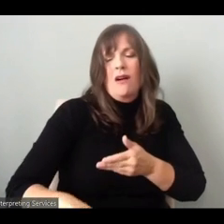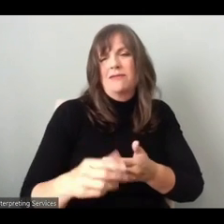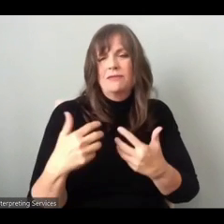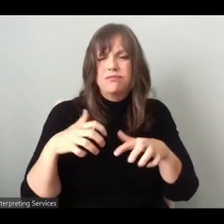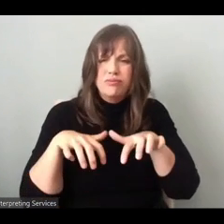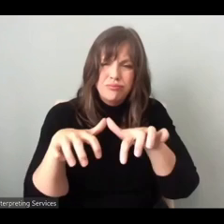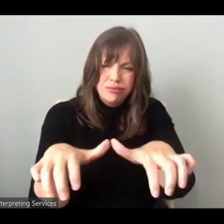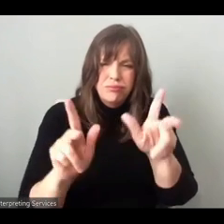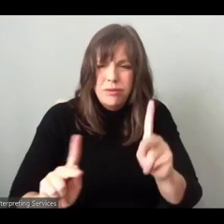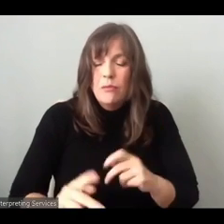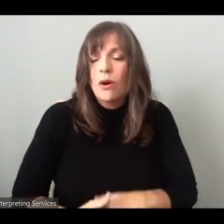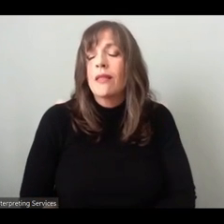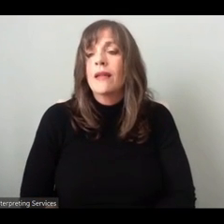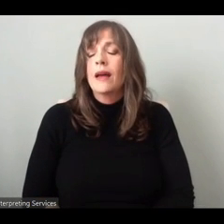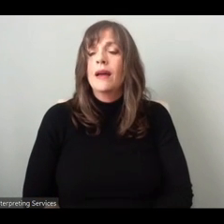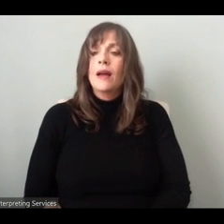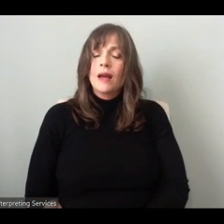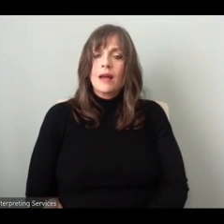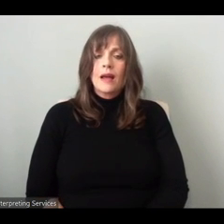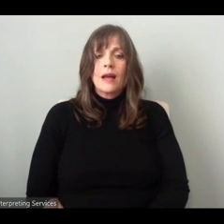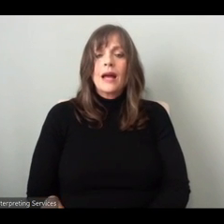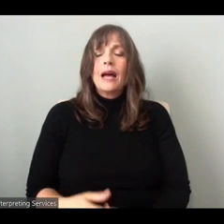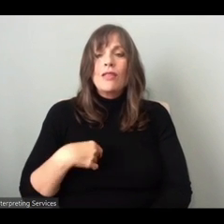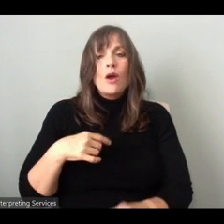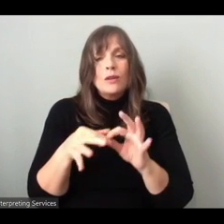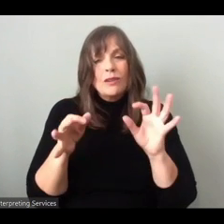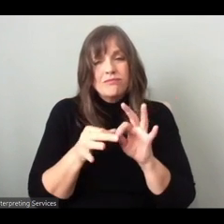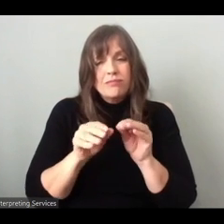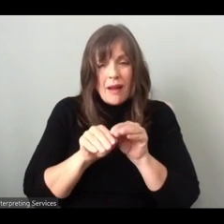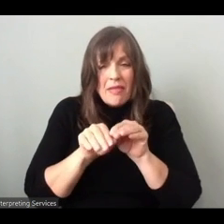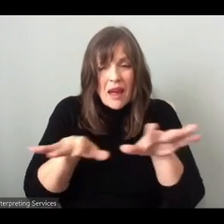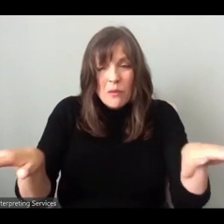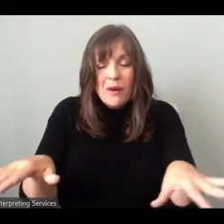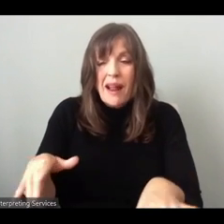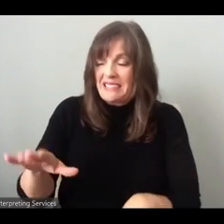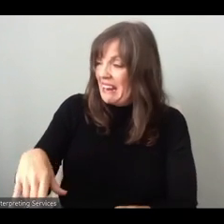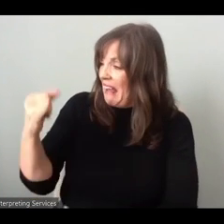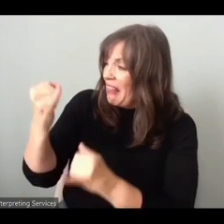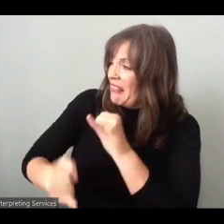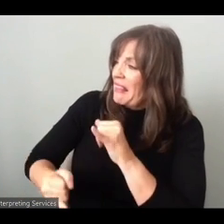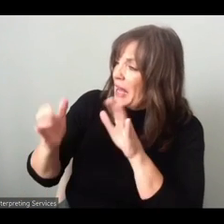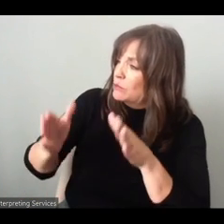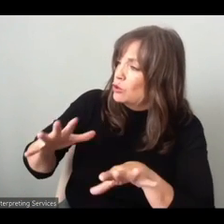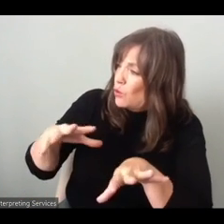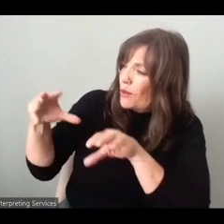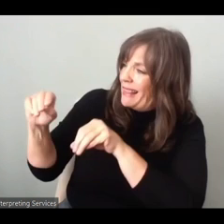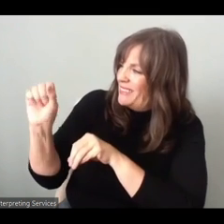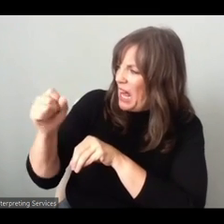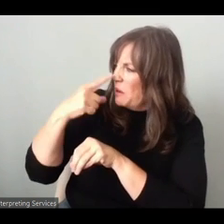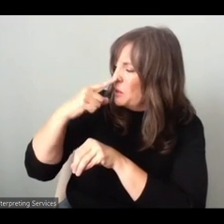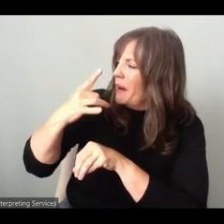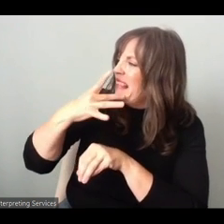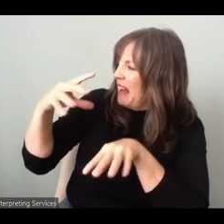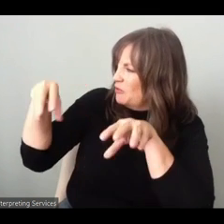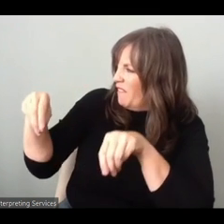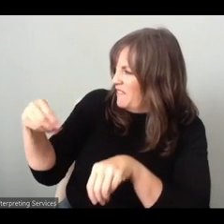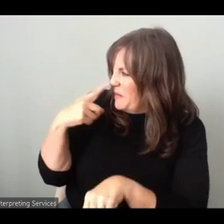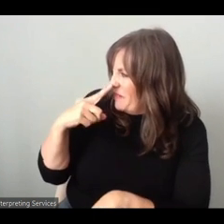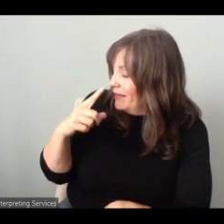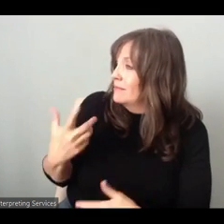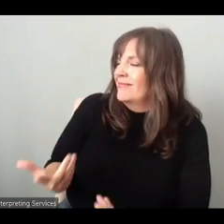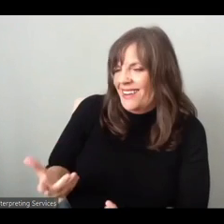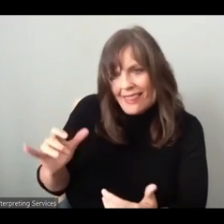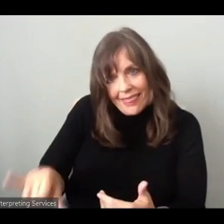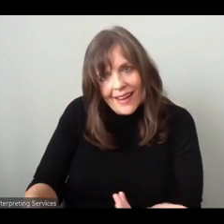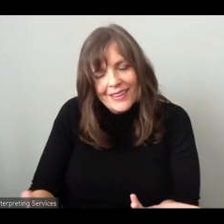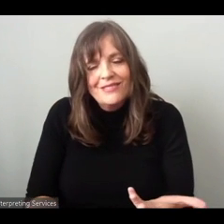"Will the last person out of Seattle please turn out the lights?" And it was in that context in 1971 that the mayor chartered the Seattle Arts